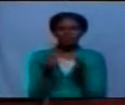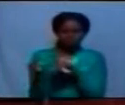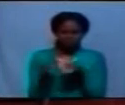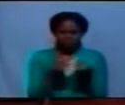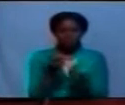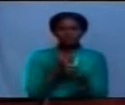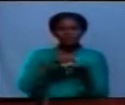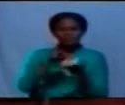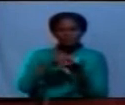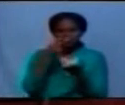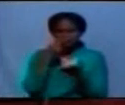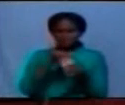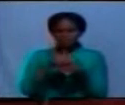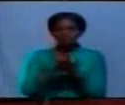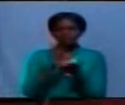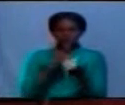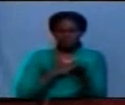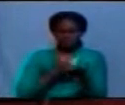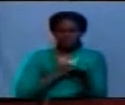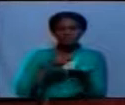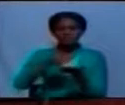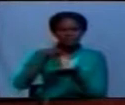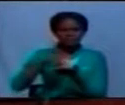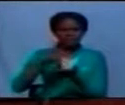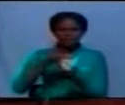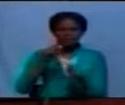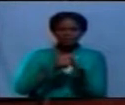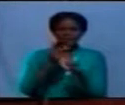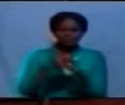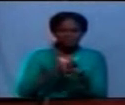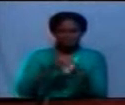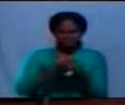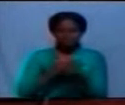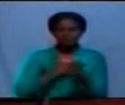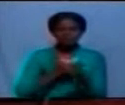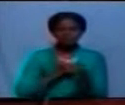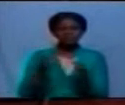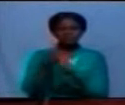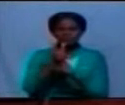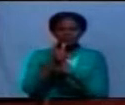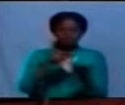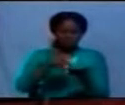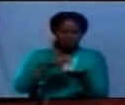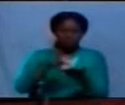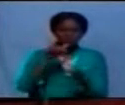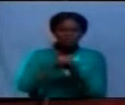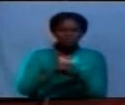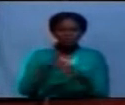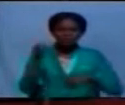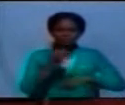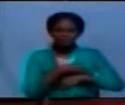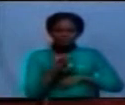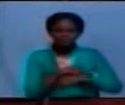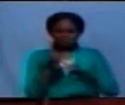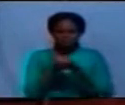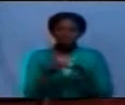you need to look at how much am I paying to my landlord on a monthly basis? How do I turn this rental into an investment in